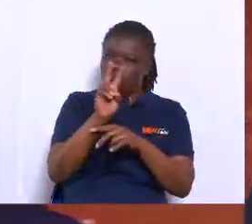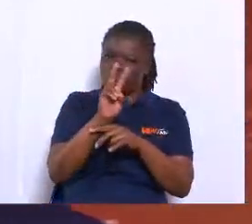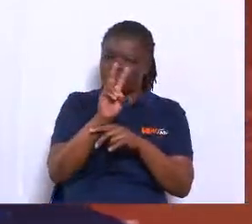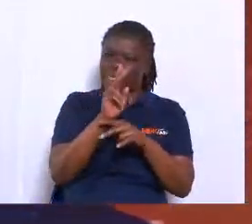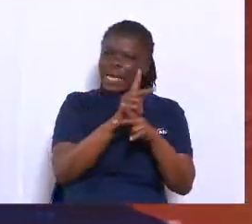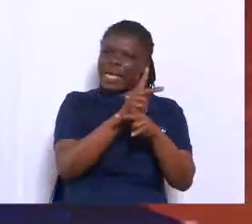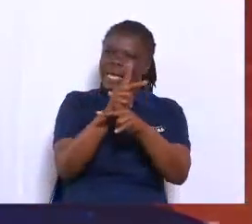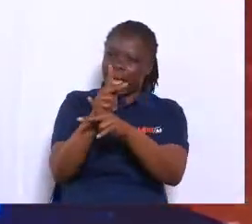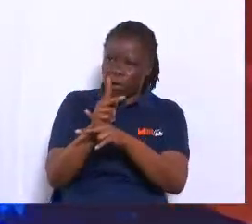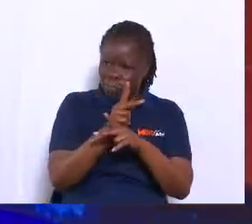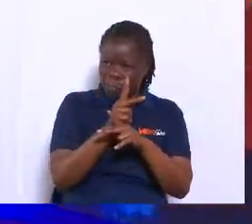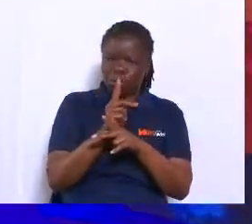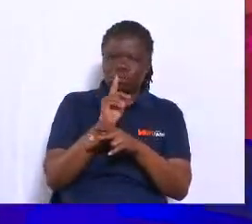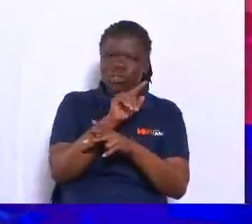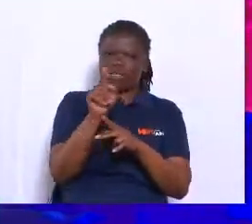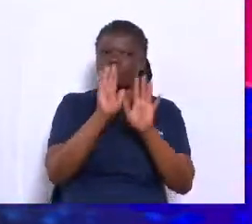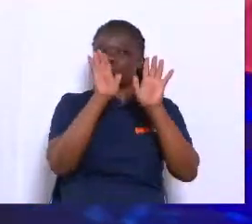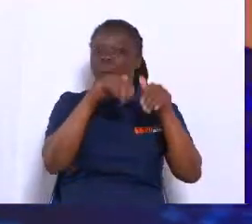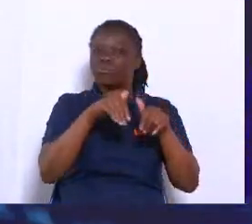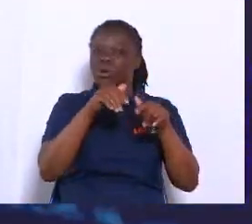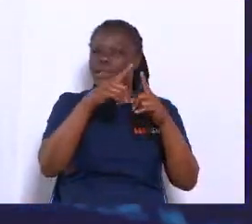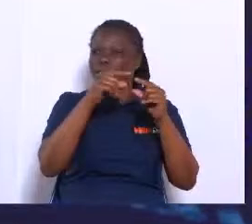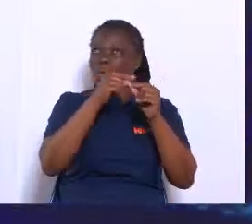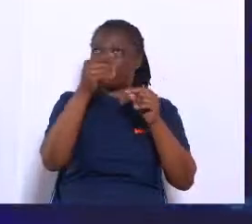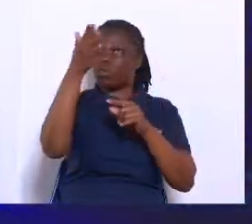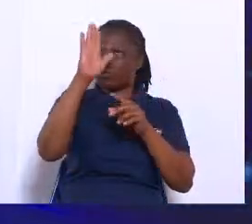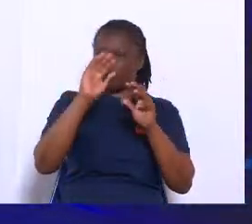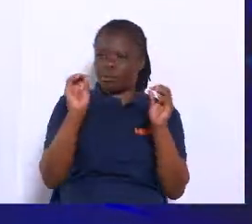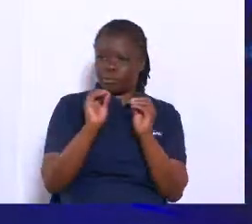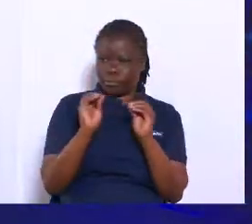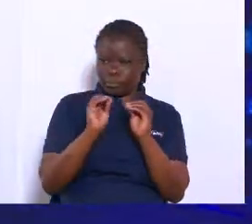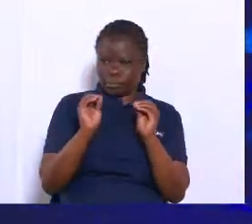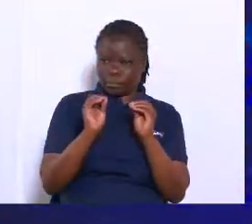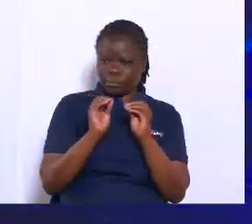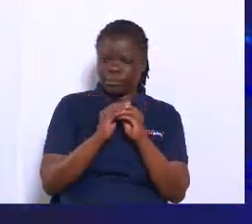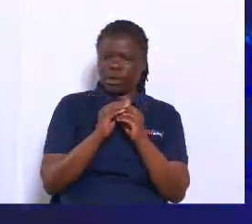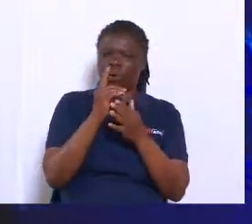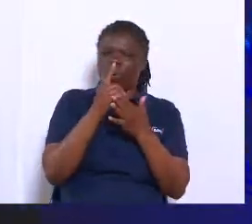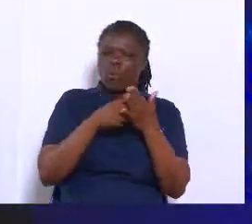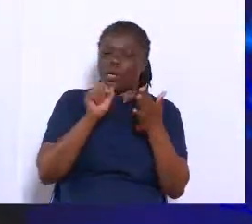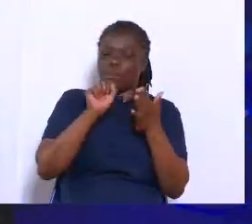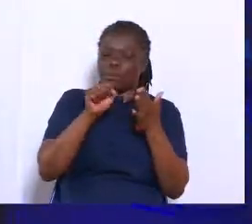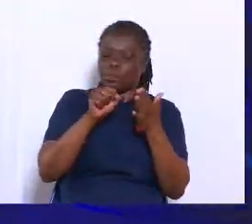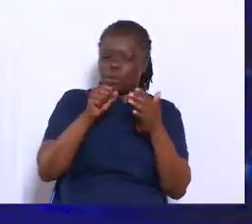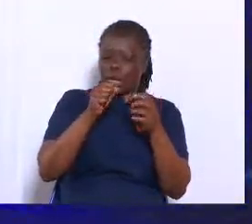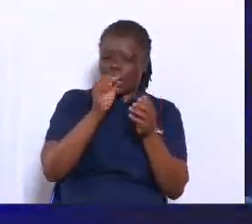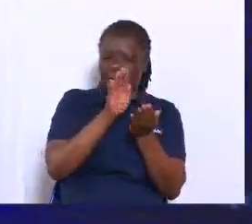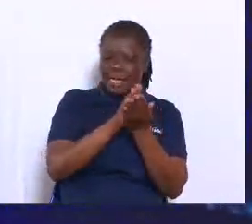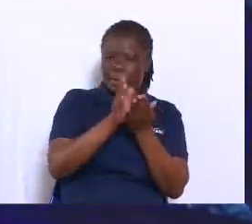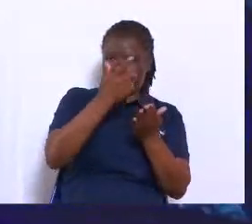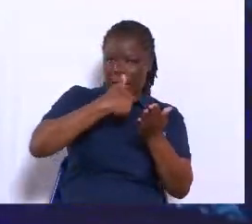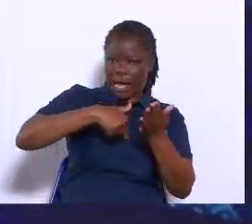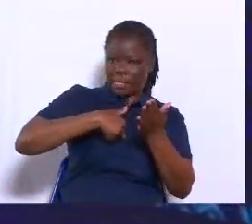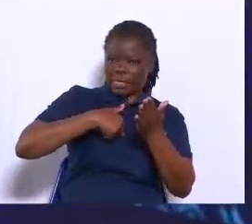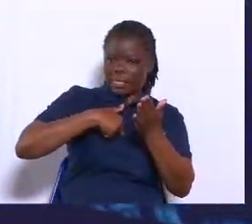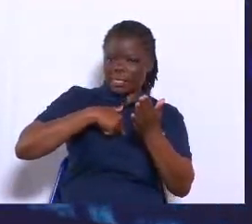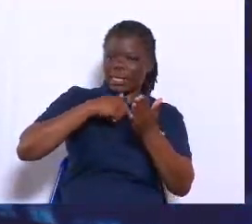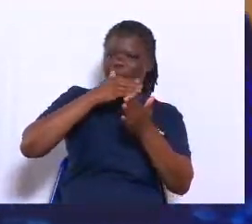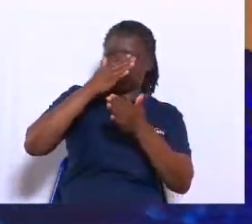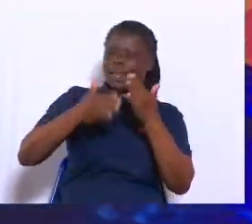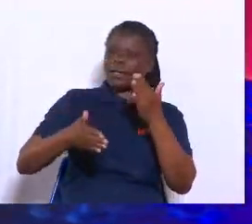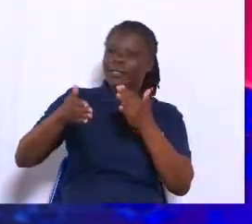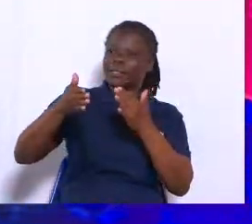not deceived. What is it that's going to keep us in the last days of Earth's history from